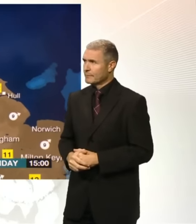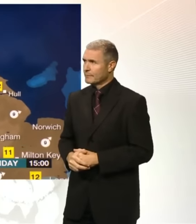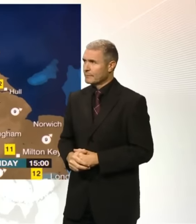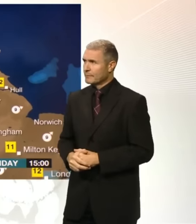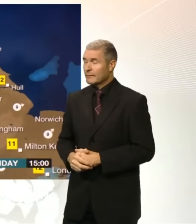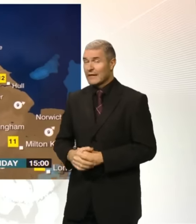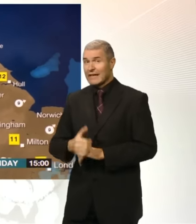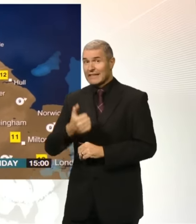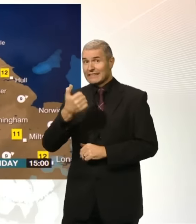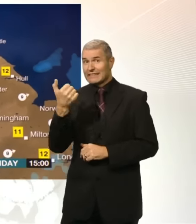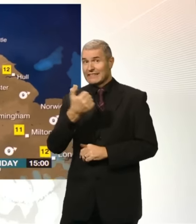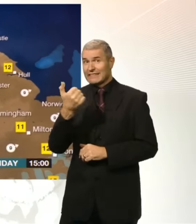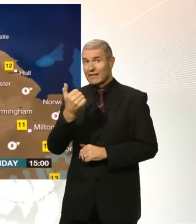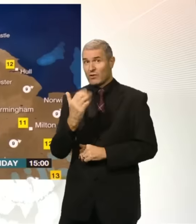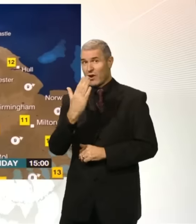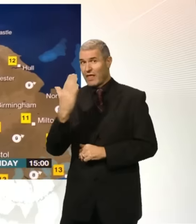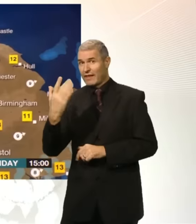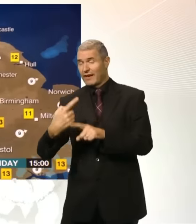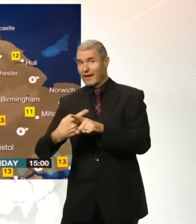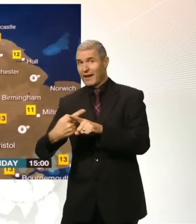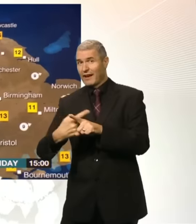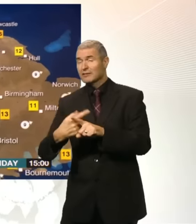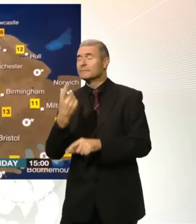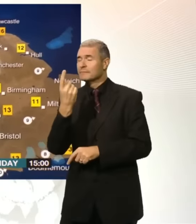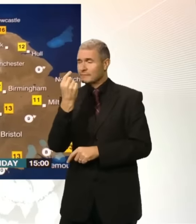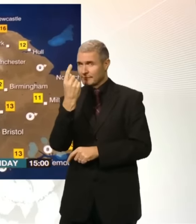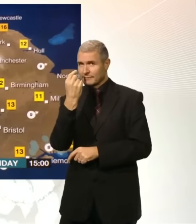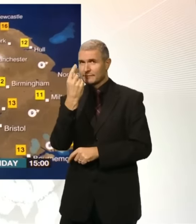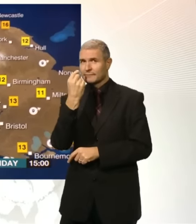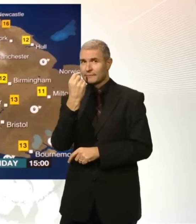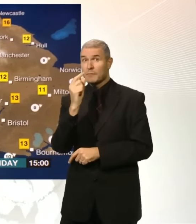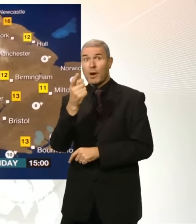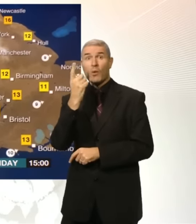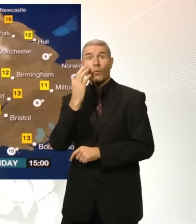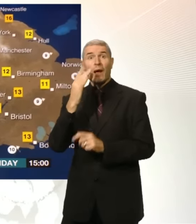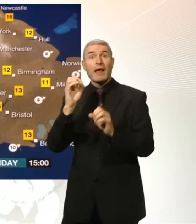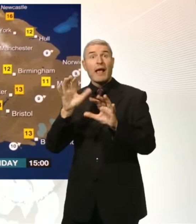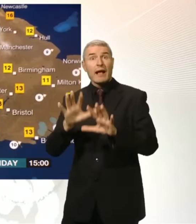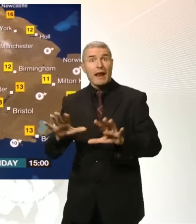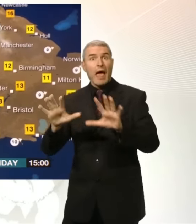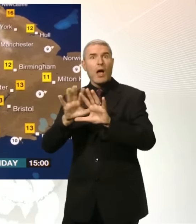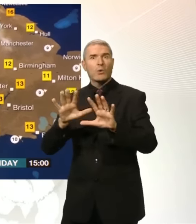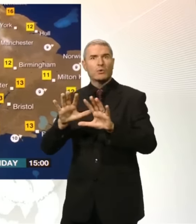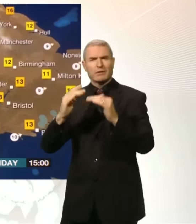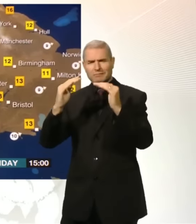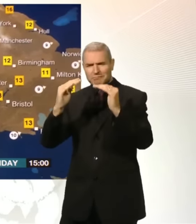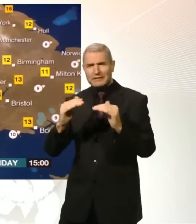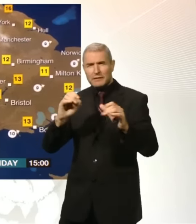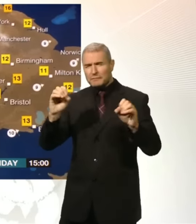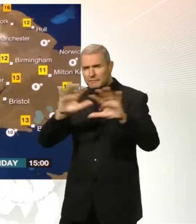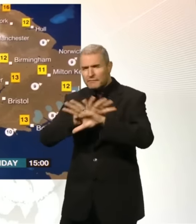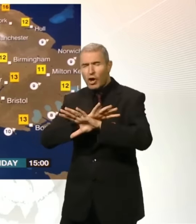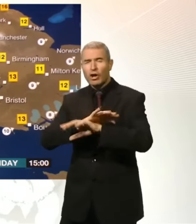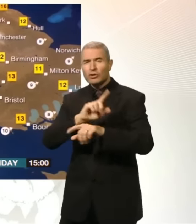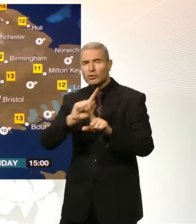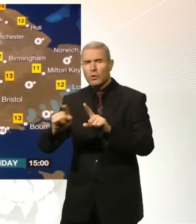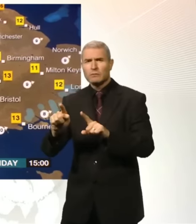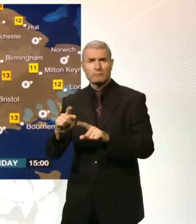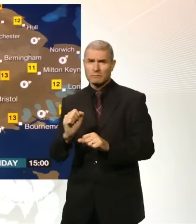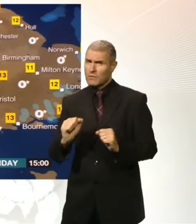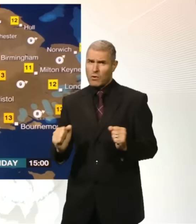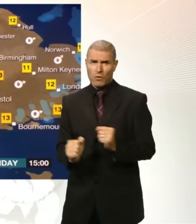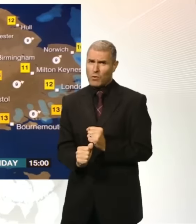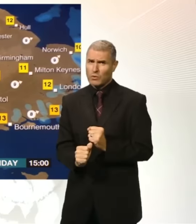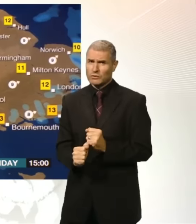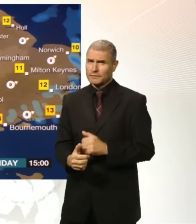16 potentially across northeast England, given some brightness as well. But even where you have the cloud and the low cloud, the mist and murk, sea fog, it's going to be mild